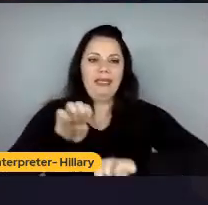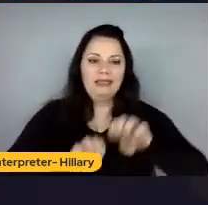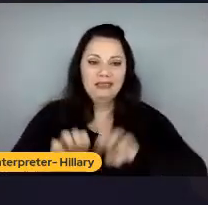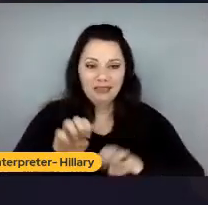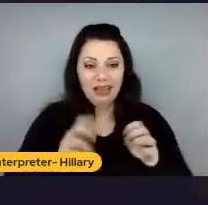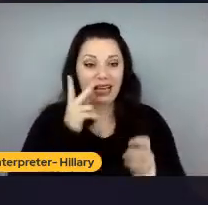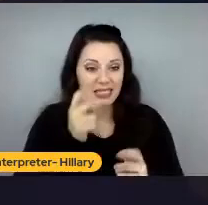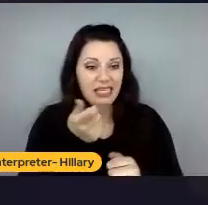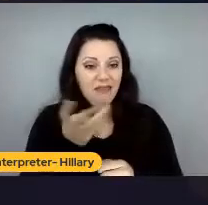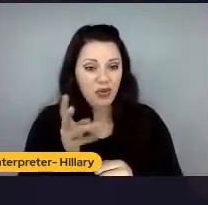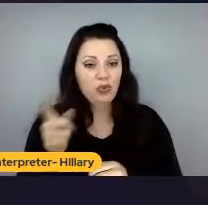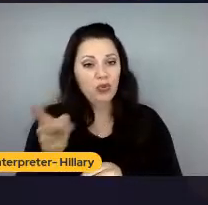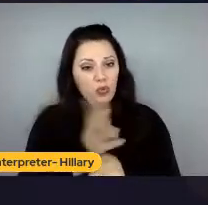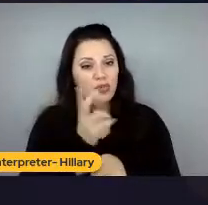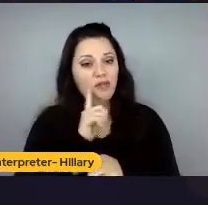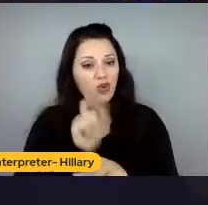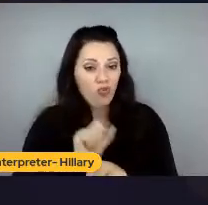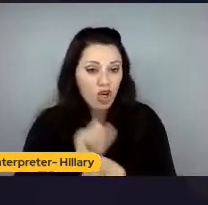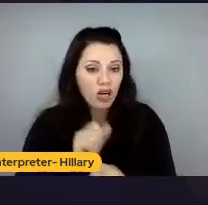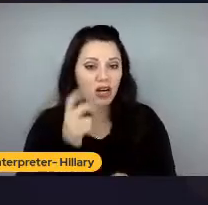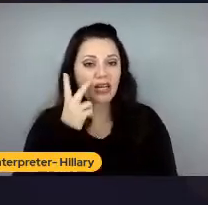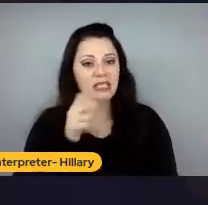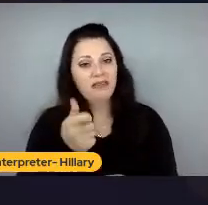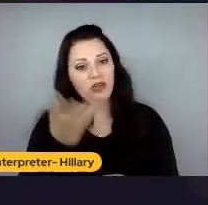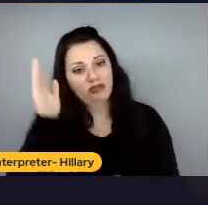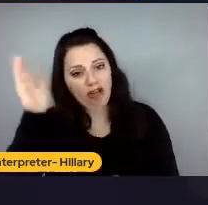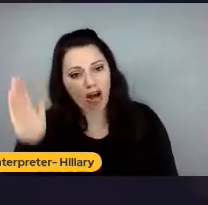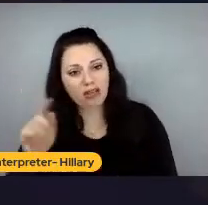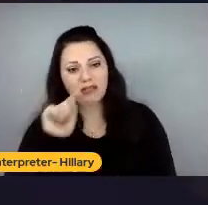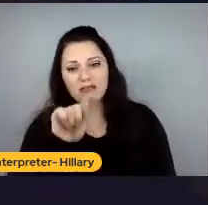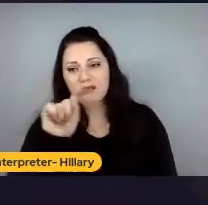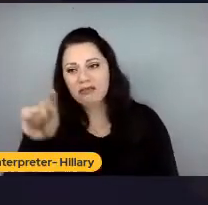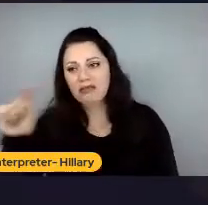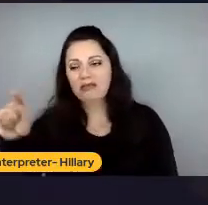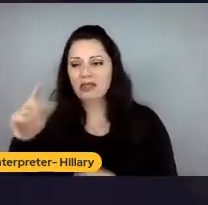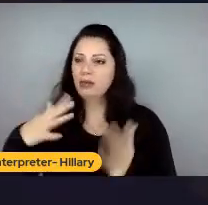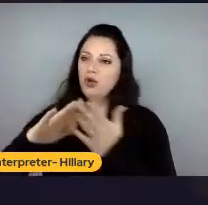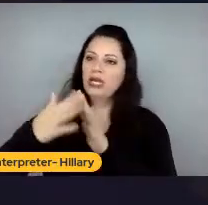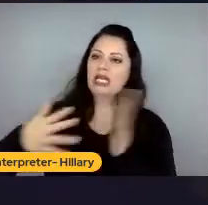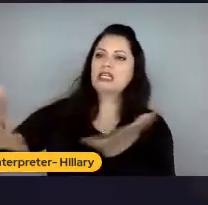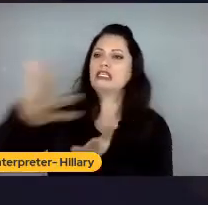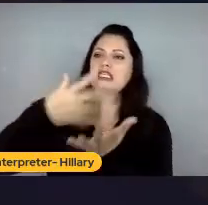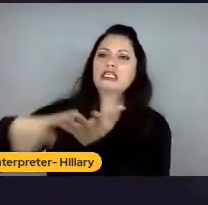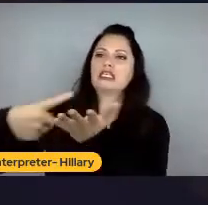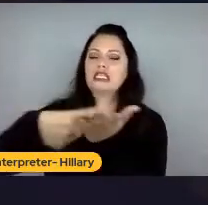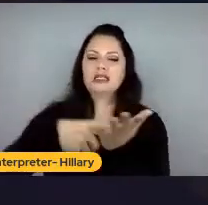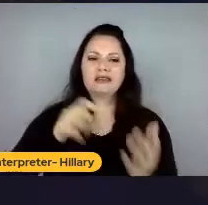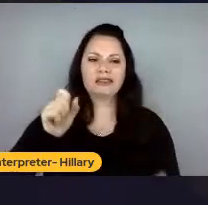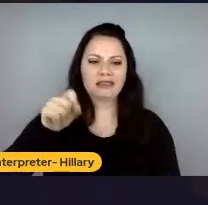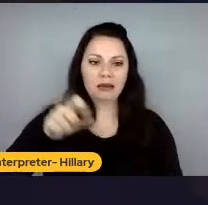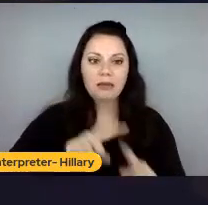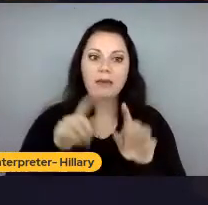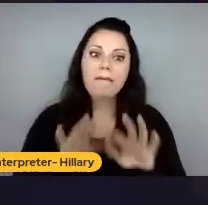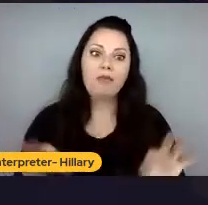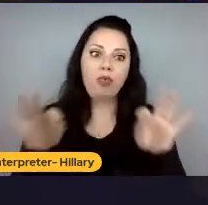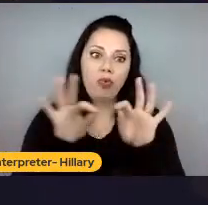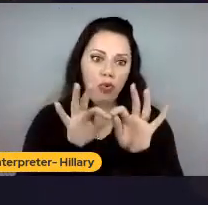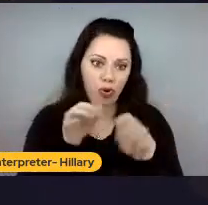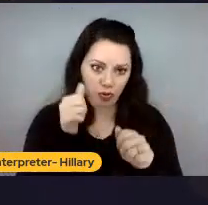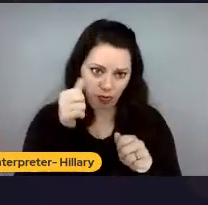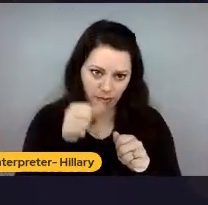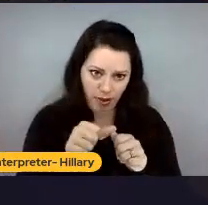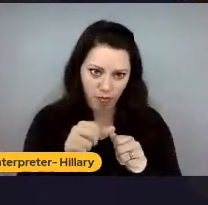amazing talks about it, and we're talking with the community a lot about it. But it is important for me to mention that Projen